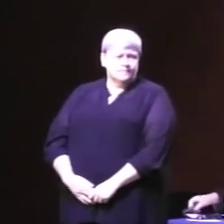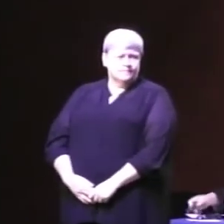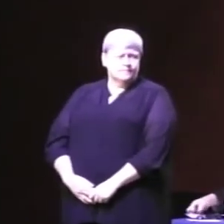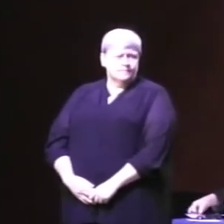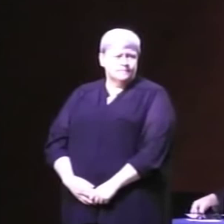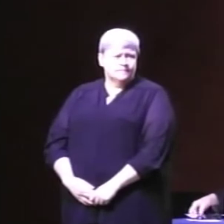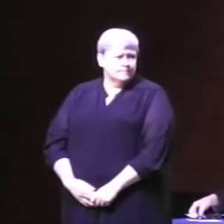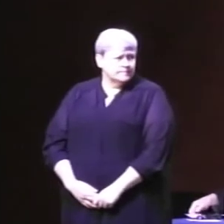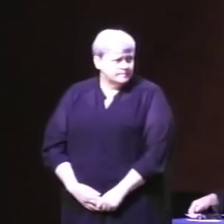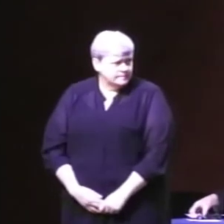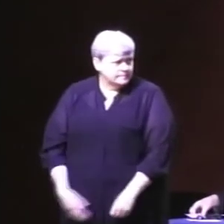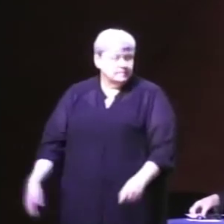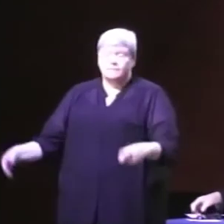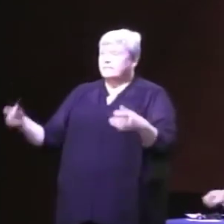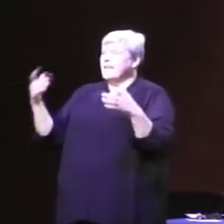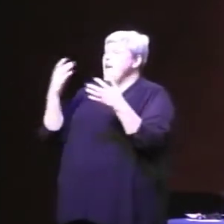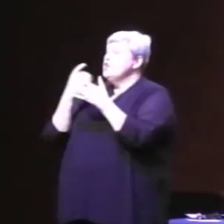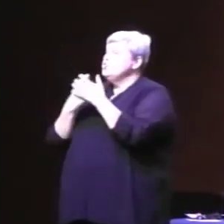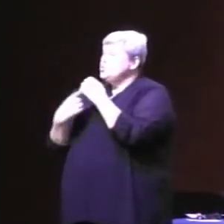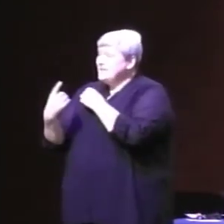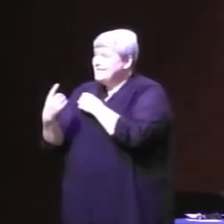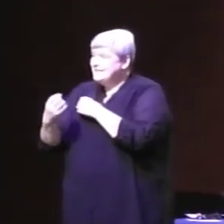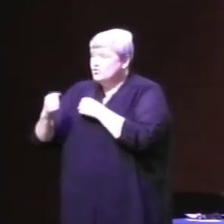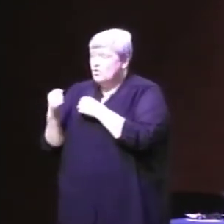I call on Unison Scotland to second the composite.